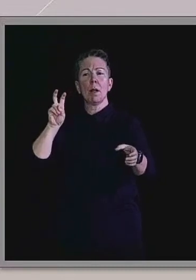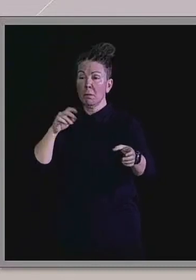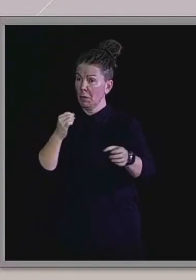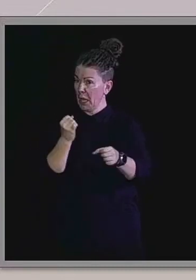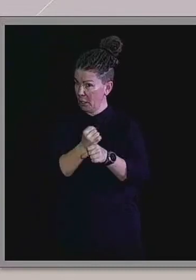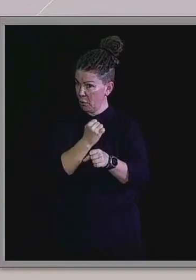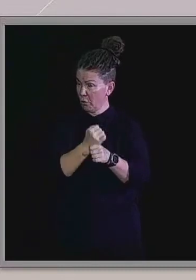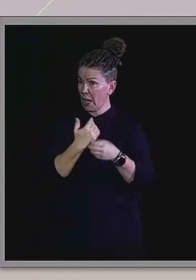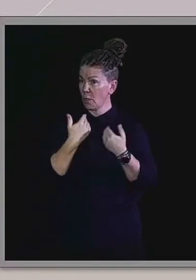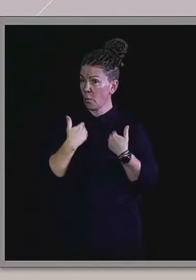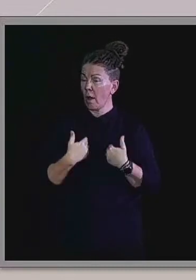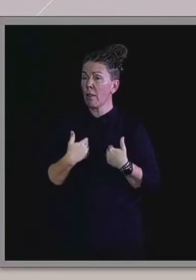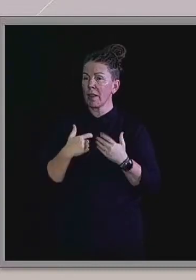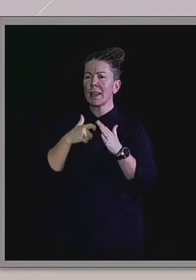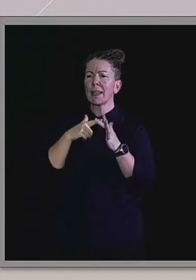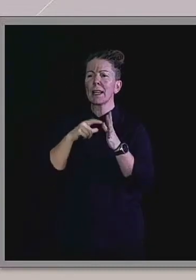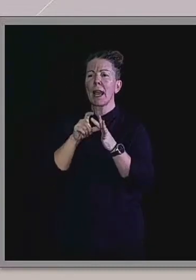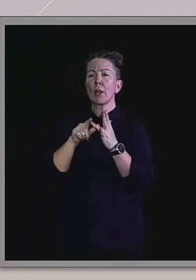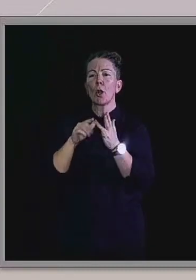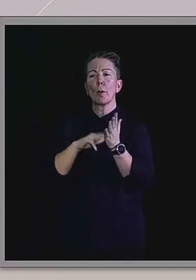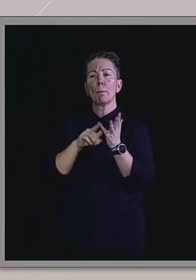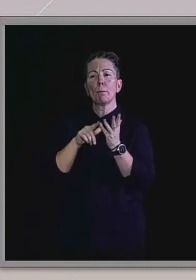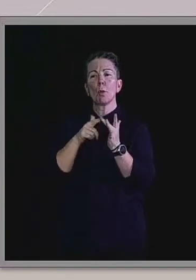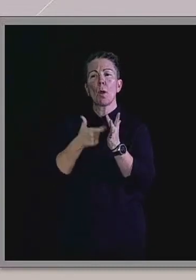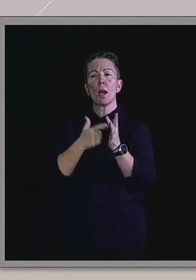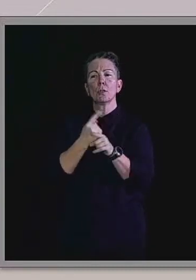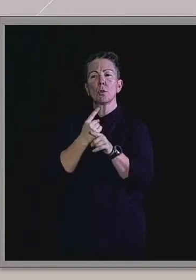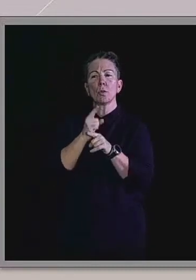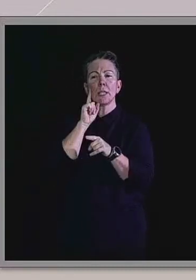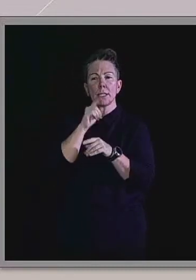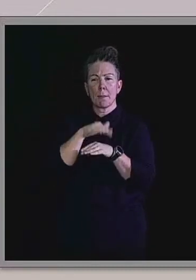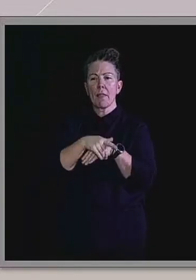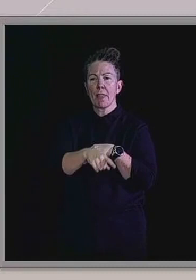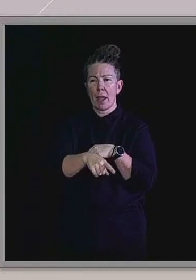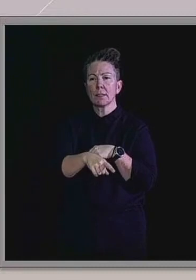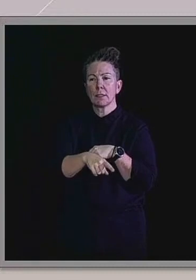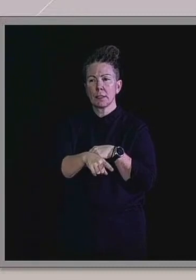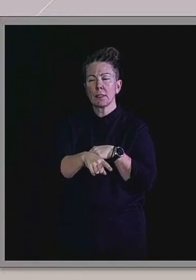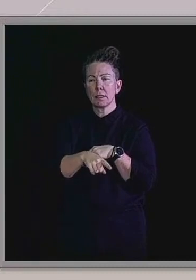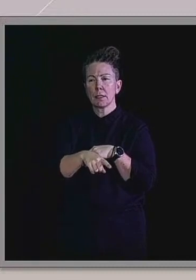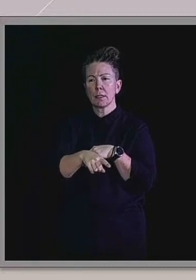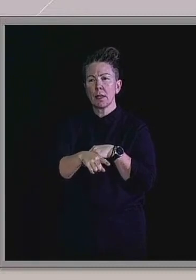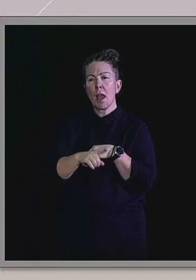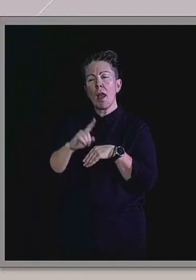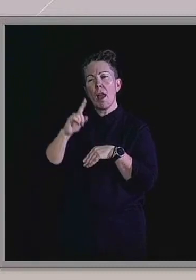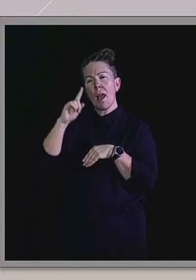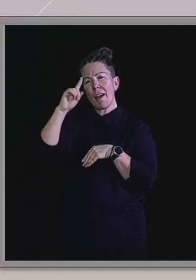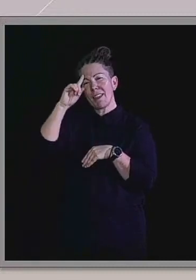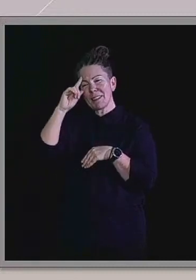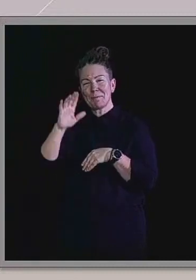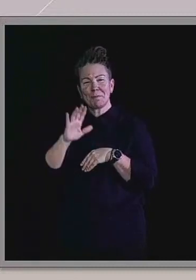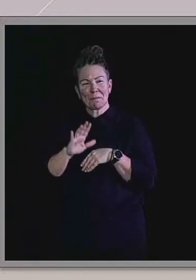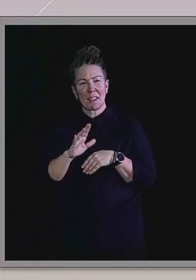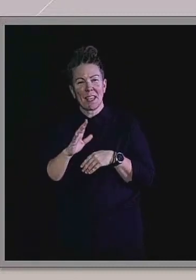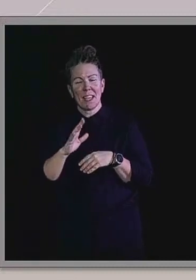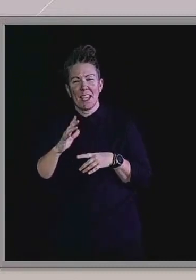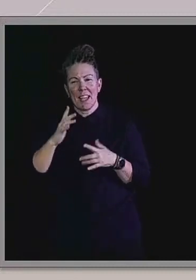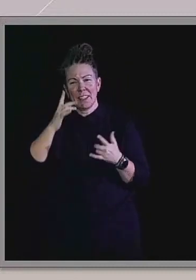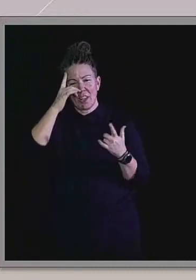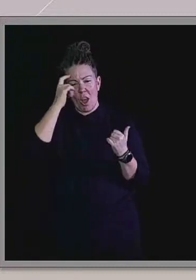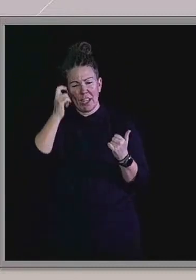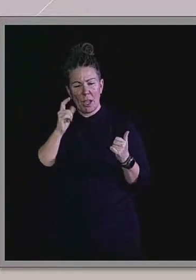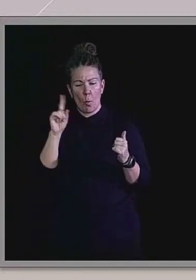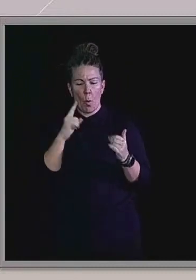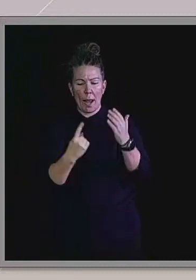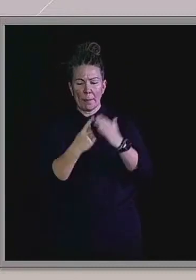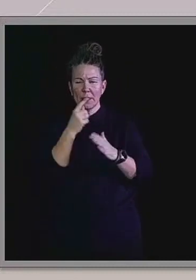Kate O'Muir has gestured towards, and which is a very live issue. Yeah. Although one thing I'd add is I think it's the idea of what happens with the money